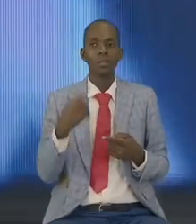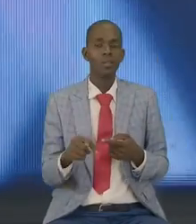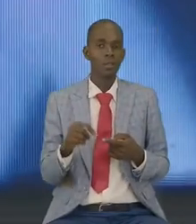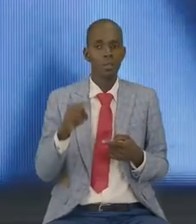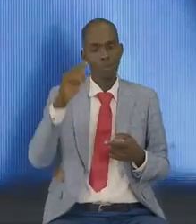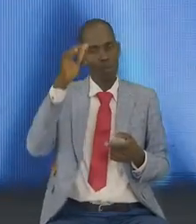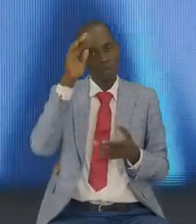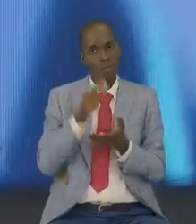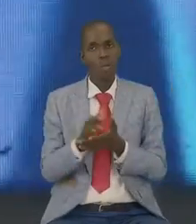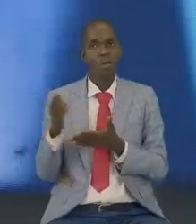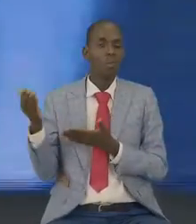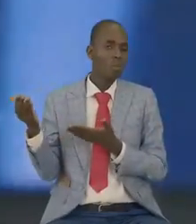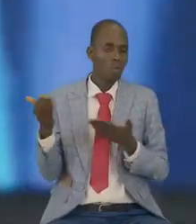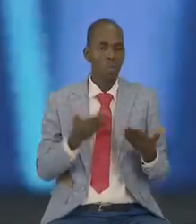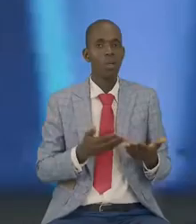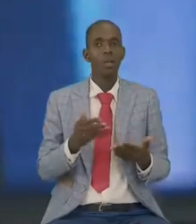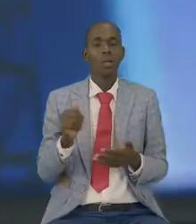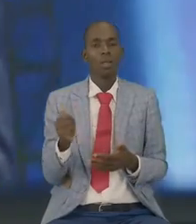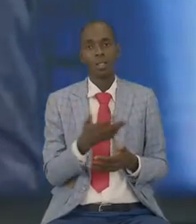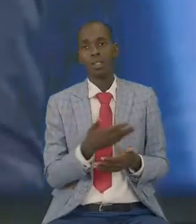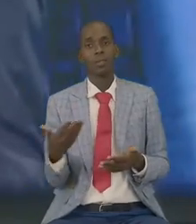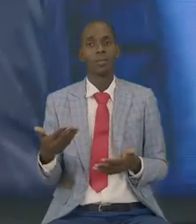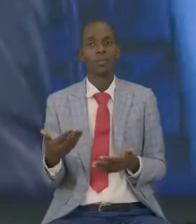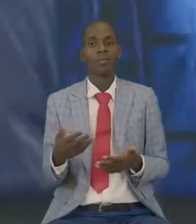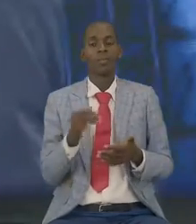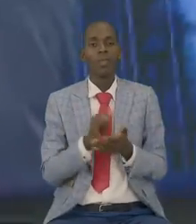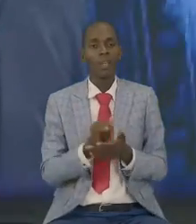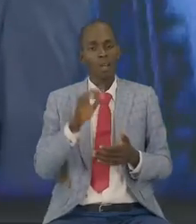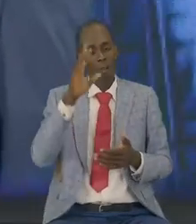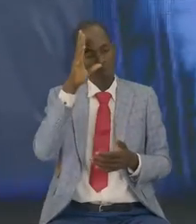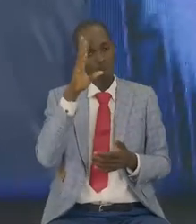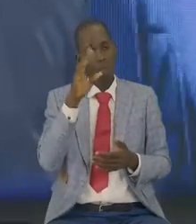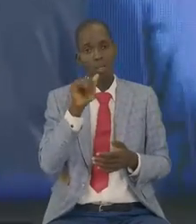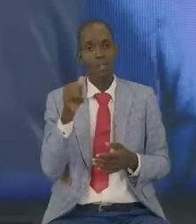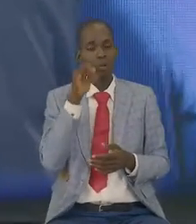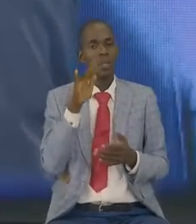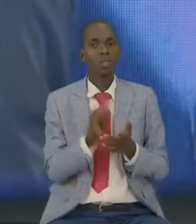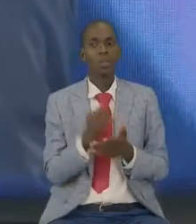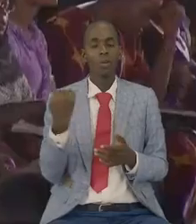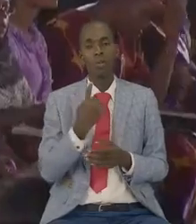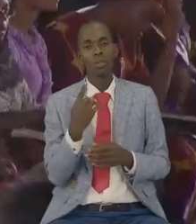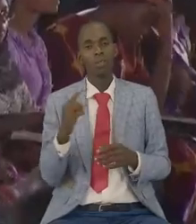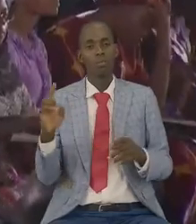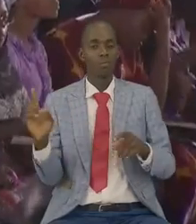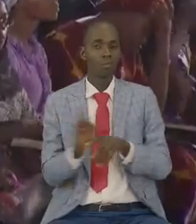adversary. That is another woman that always tortured her and said, okay,